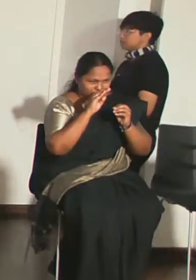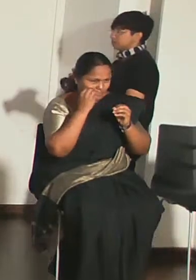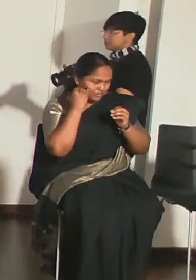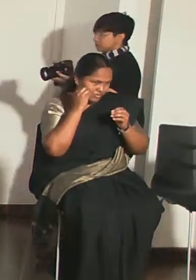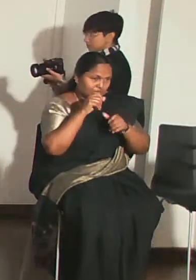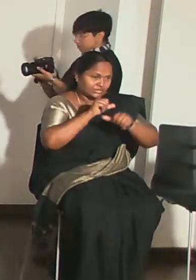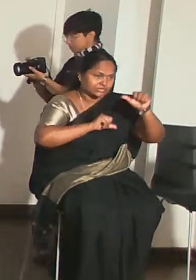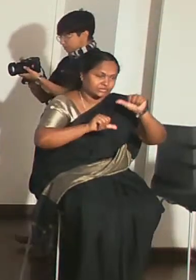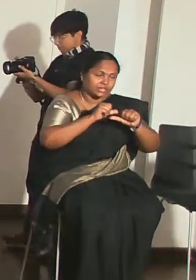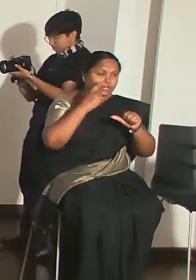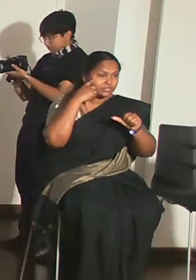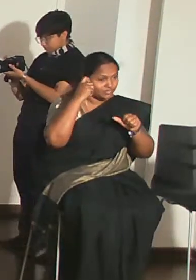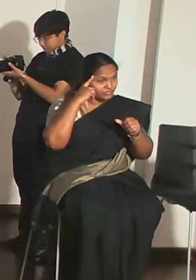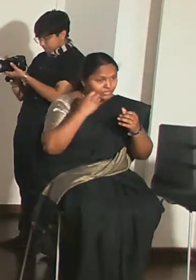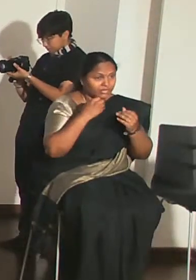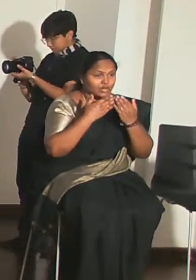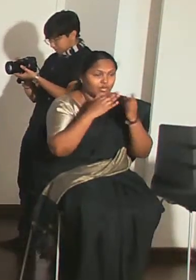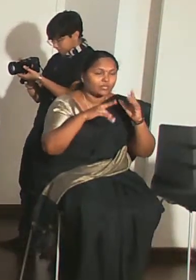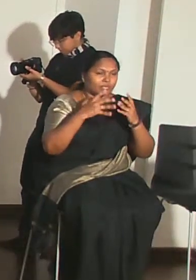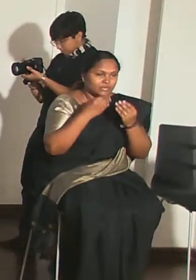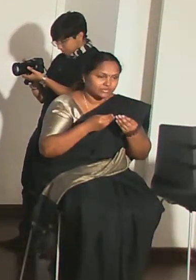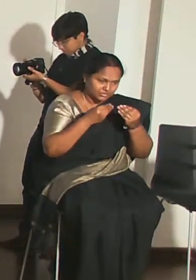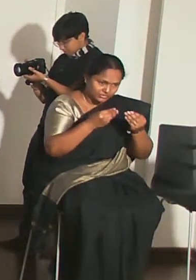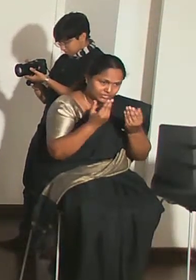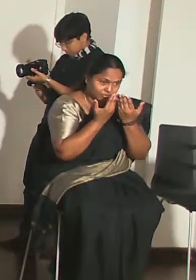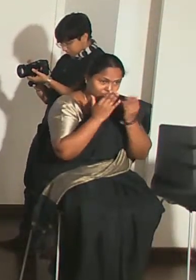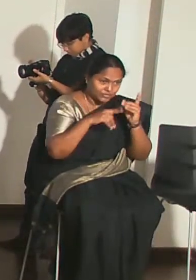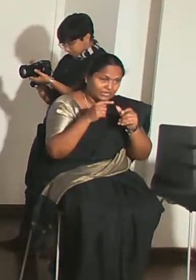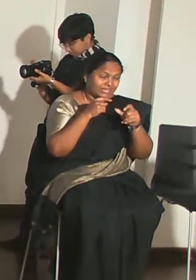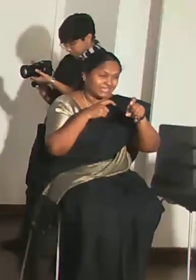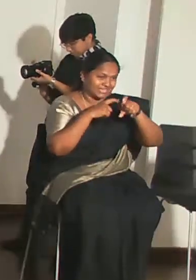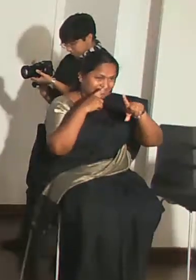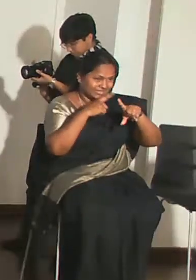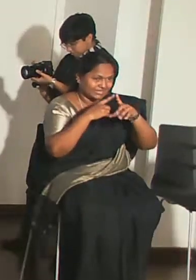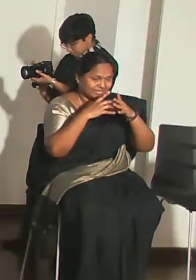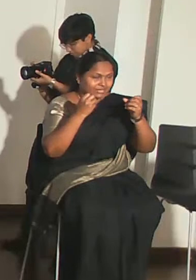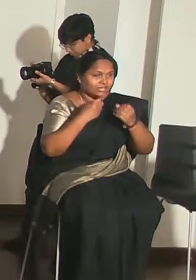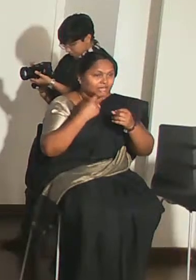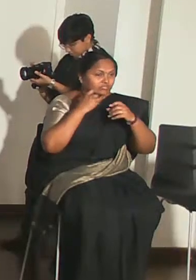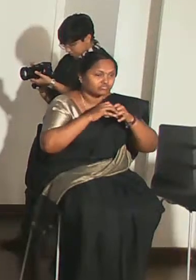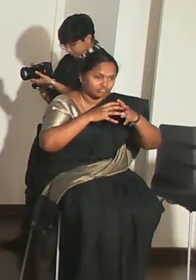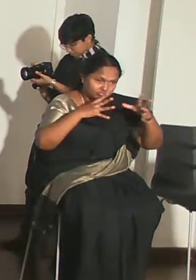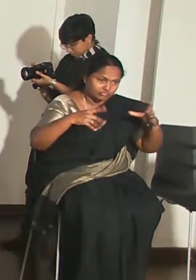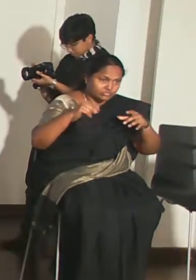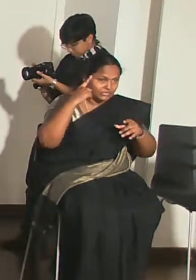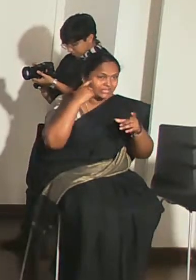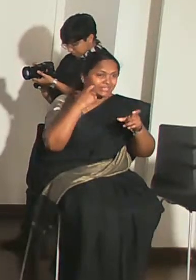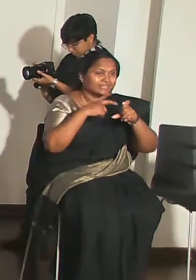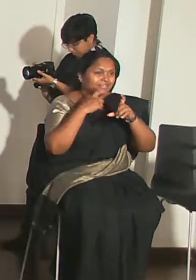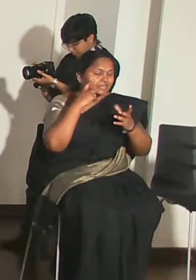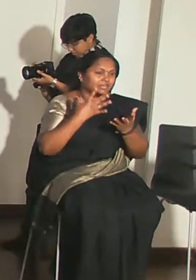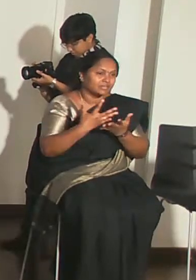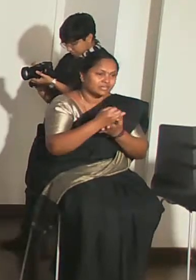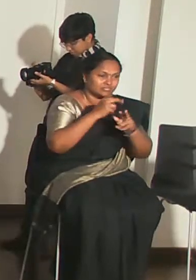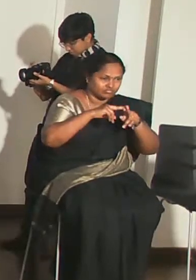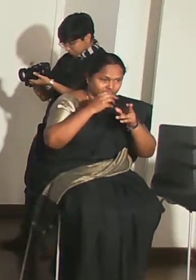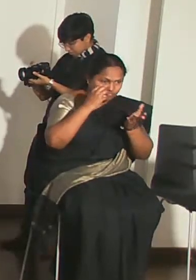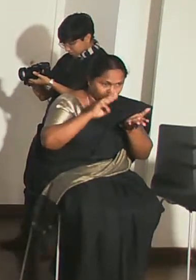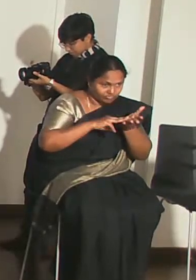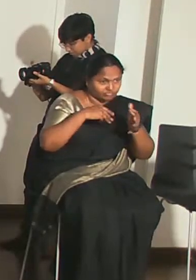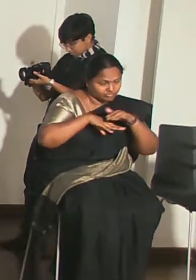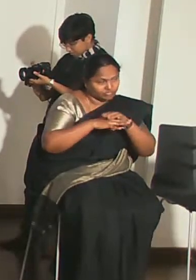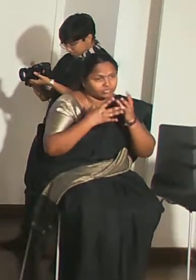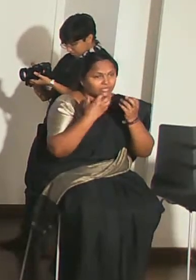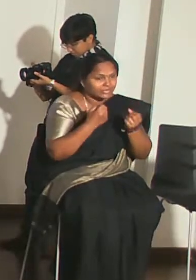in Bangalore, and the archives open. So the opening exhibition, I collaborated with an architect and a philosopher of